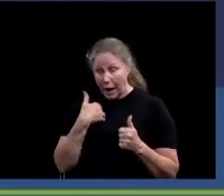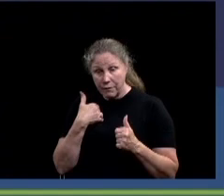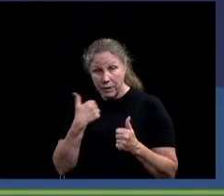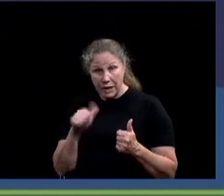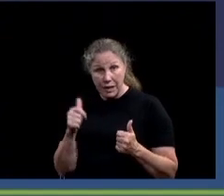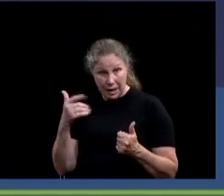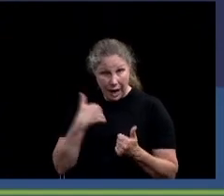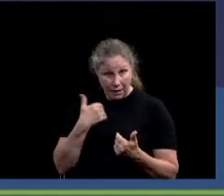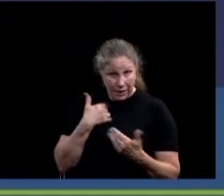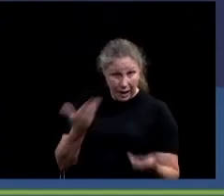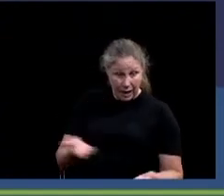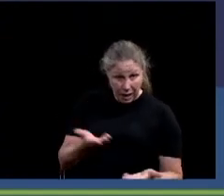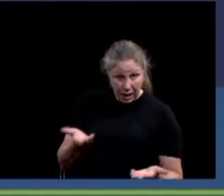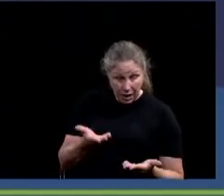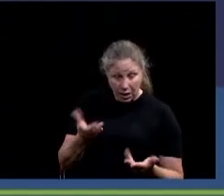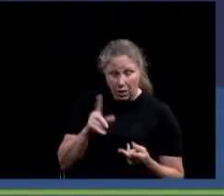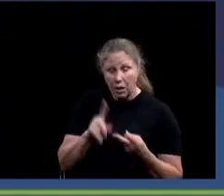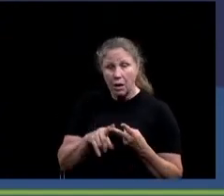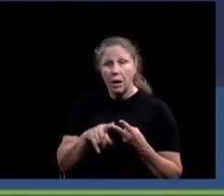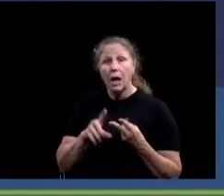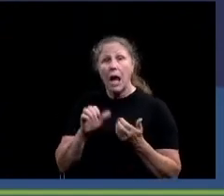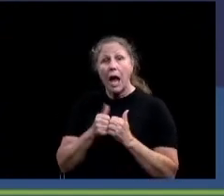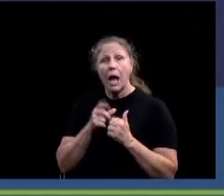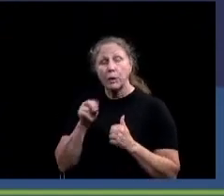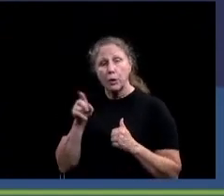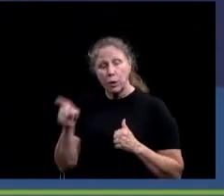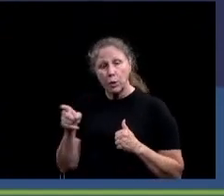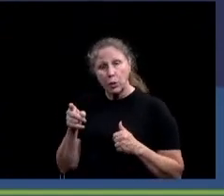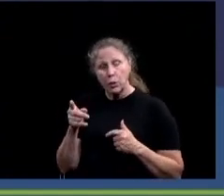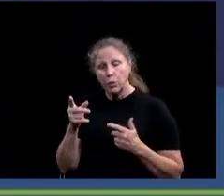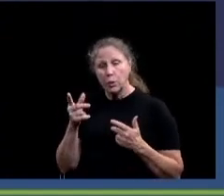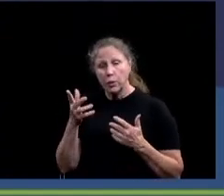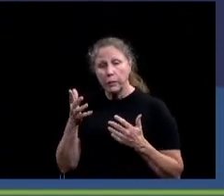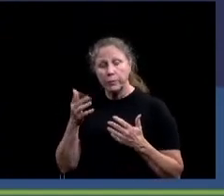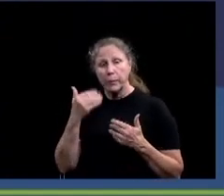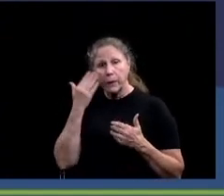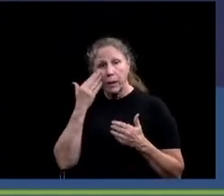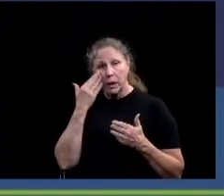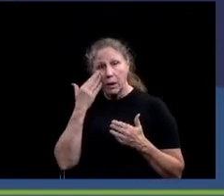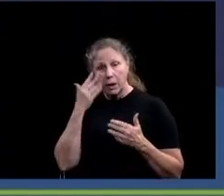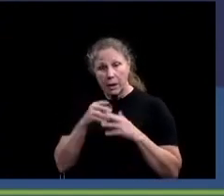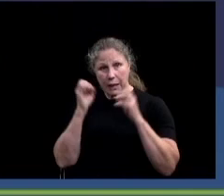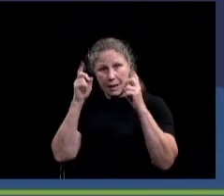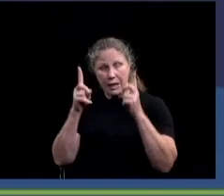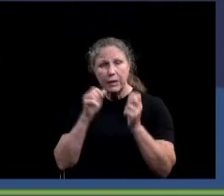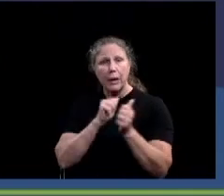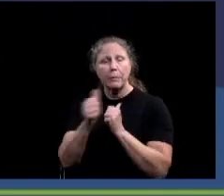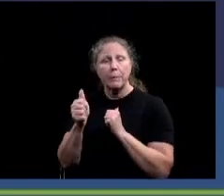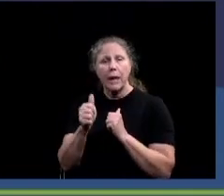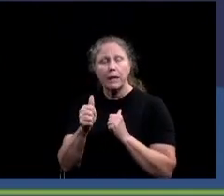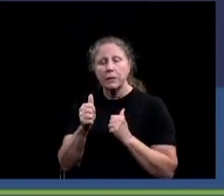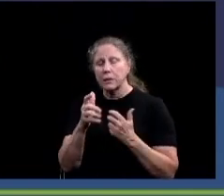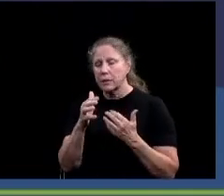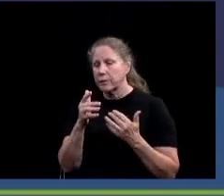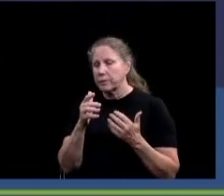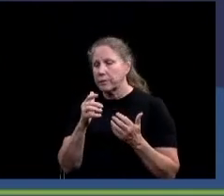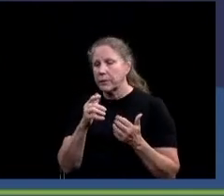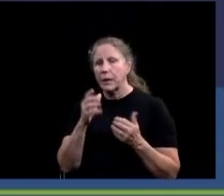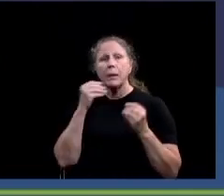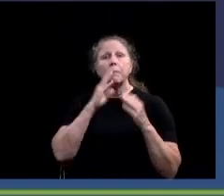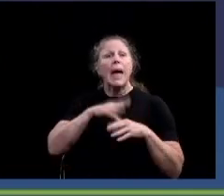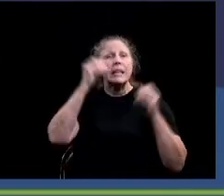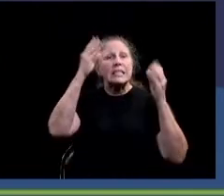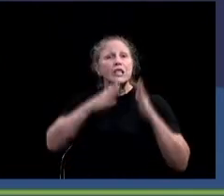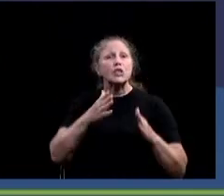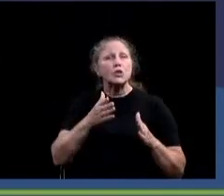you keep from, I know in education, they passing bad teachers and you just move from department to department.